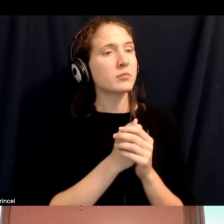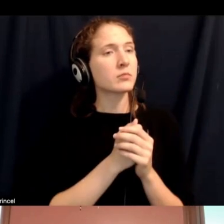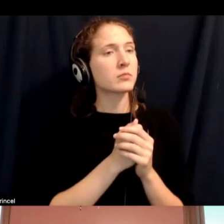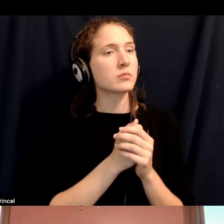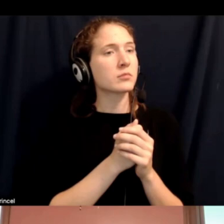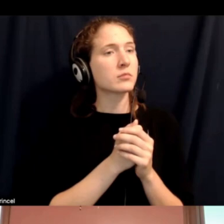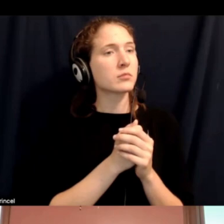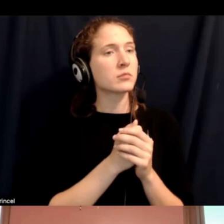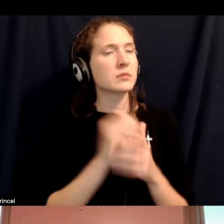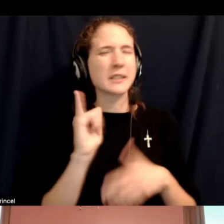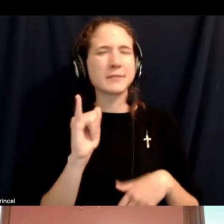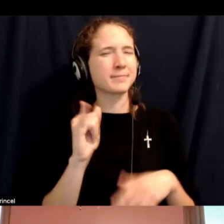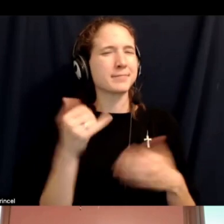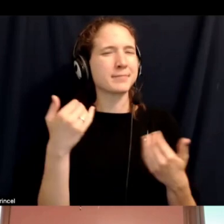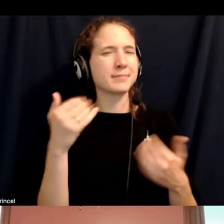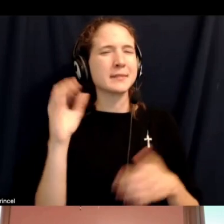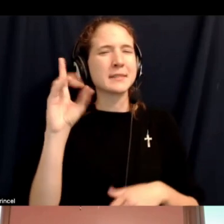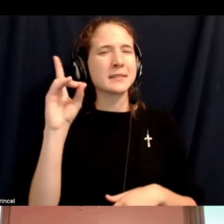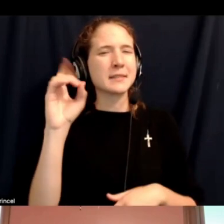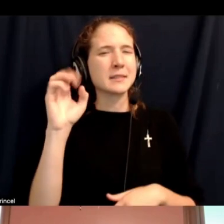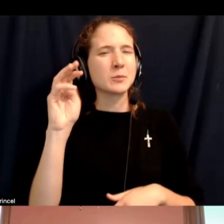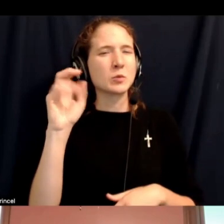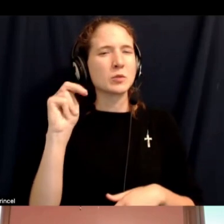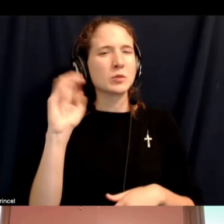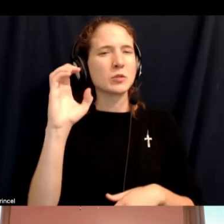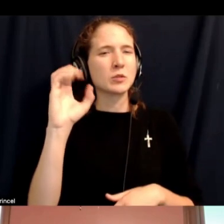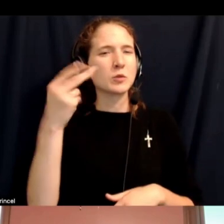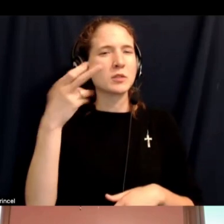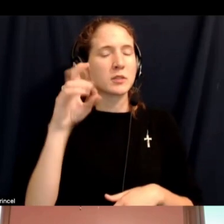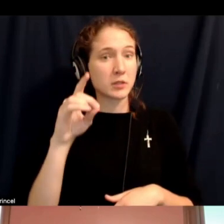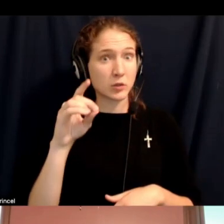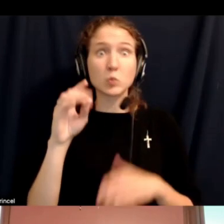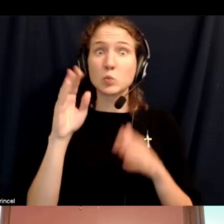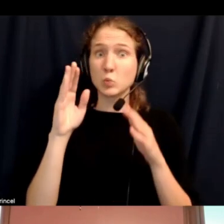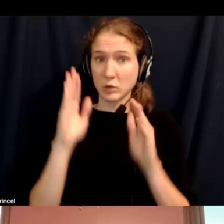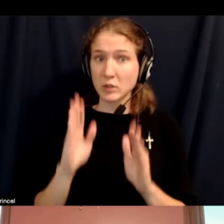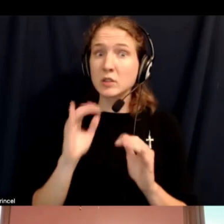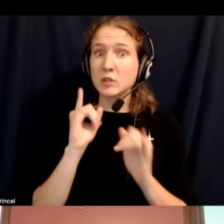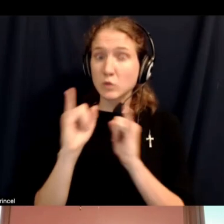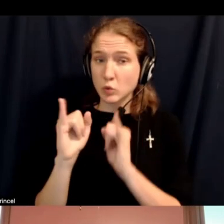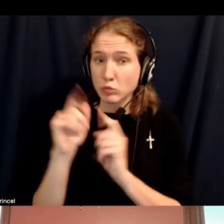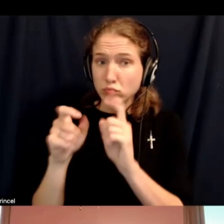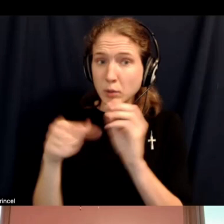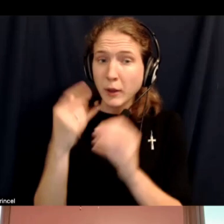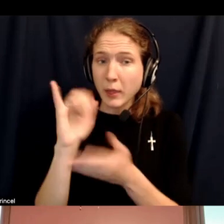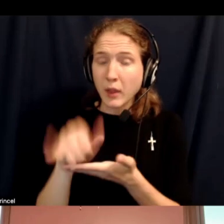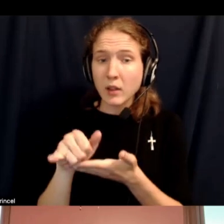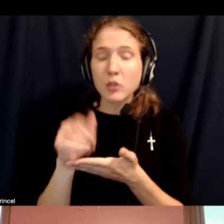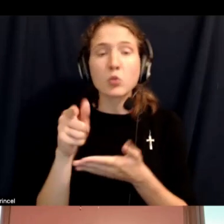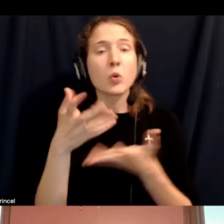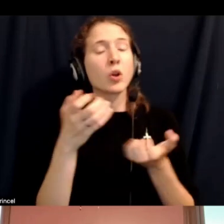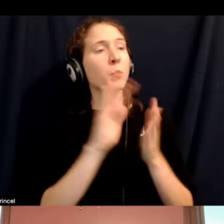Demon Copperhead. I heard a great interview with her. She really wanted to write a book about